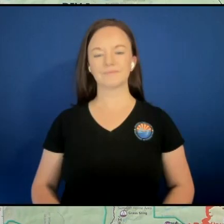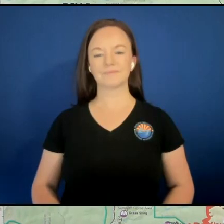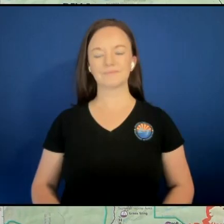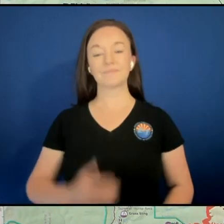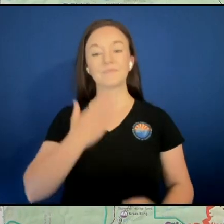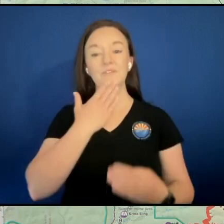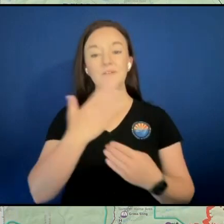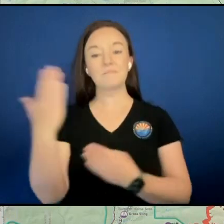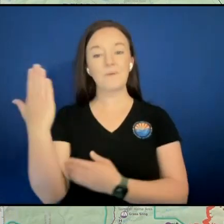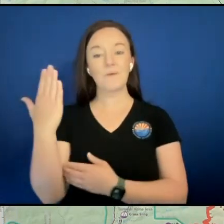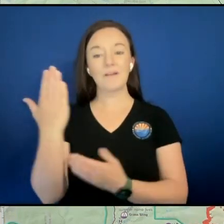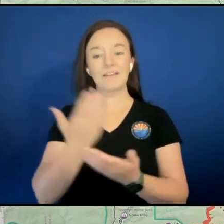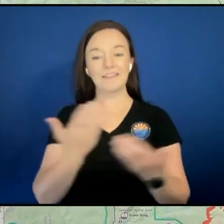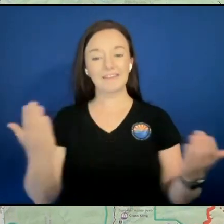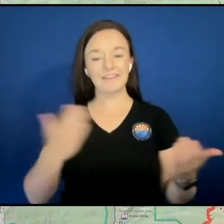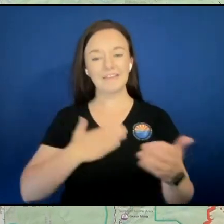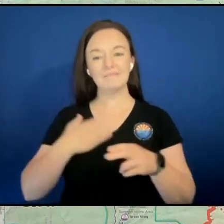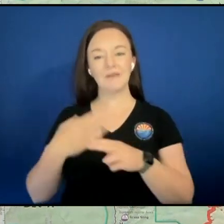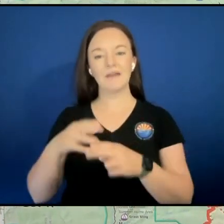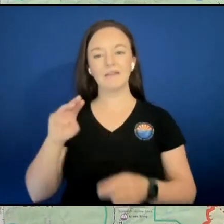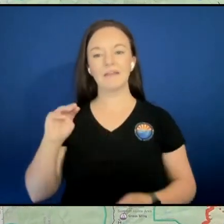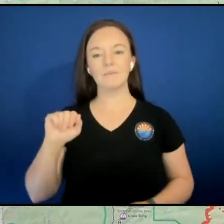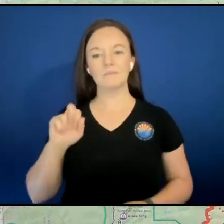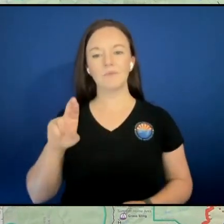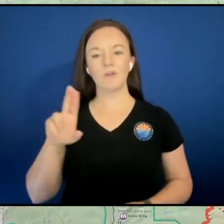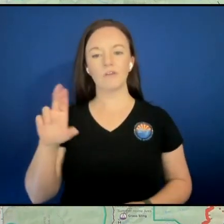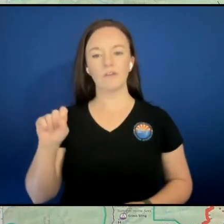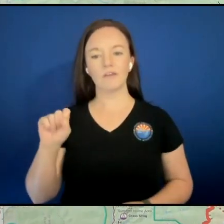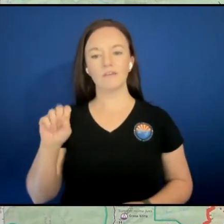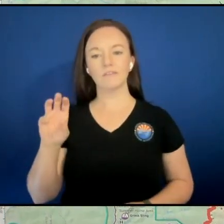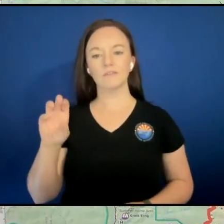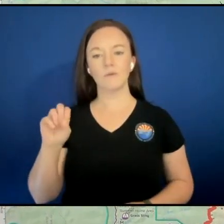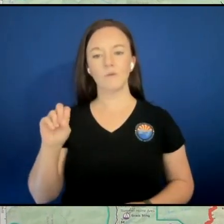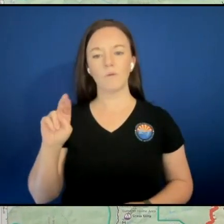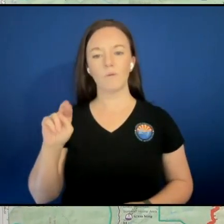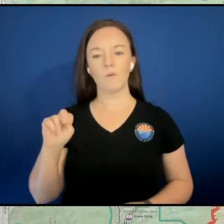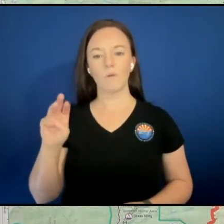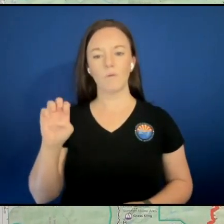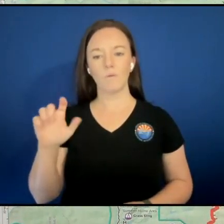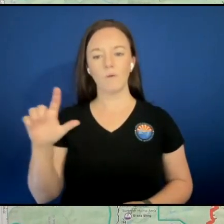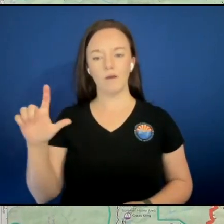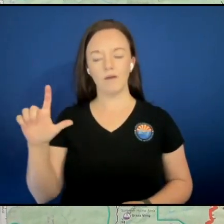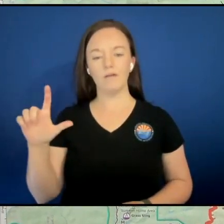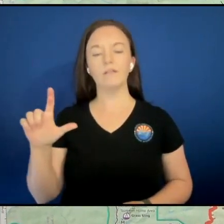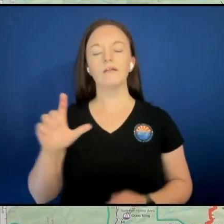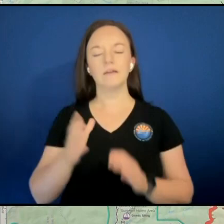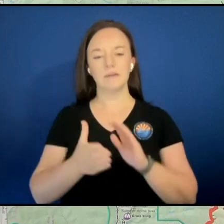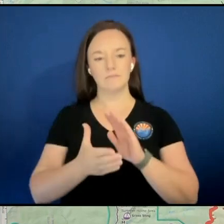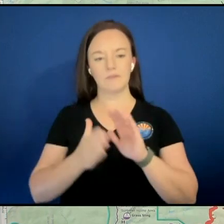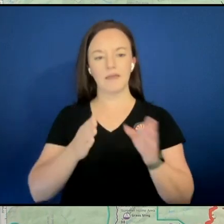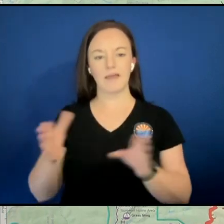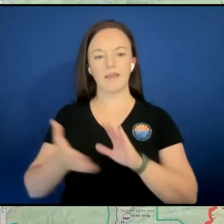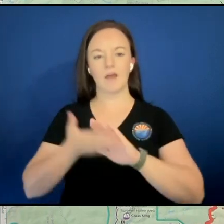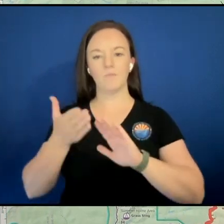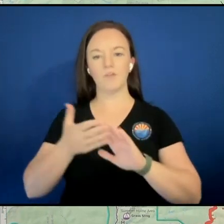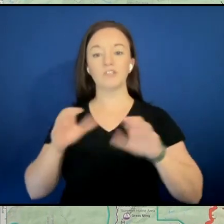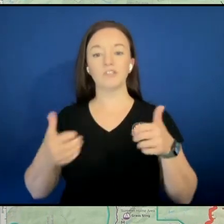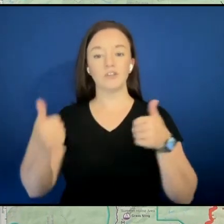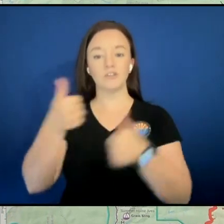Good morning, everybody. Marcus Cornwell, Planning Operations Section Chief for Team 5 here on the south zone of the Calf Canyon fire with